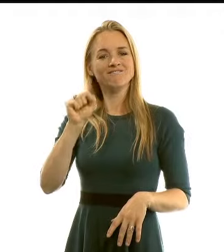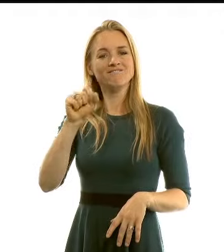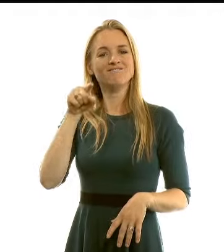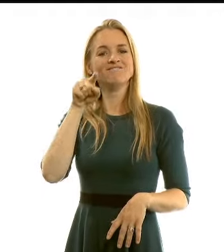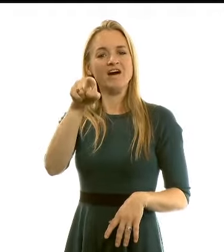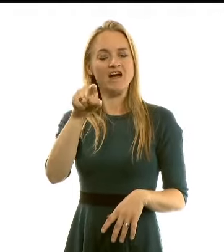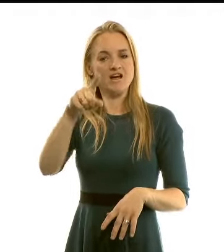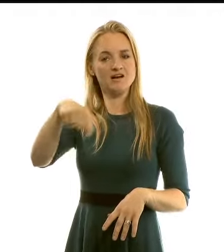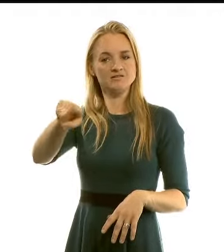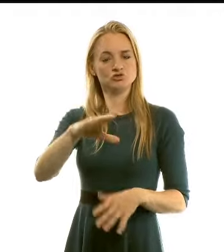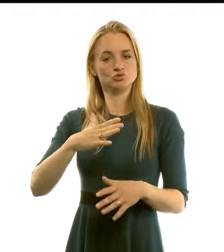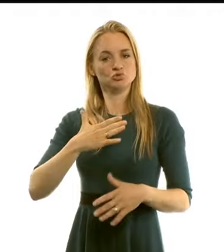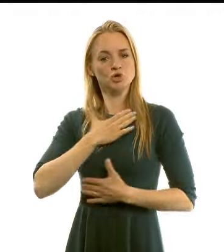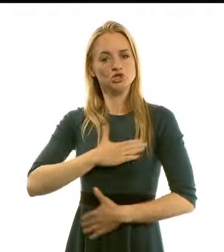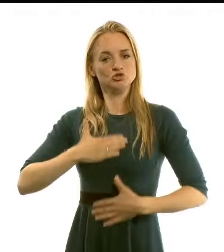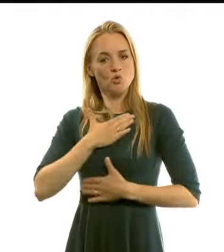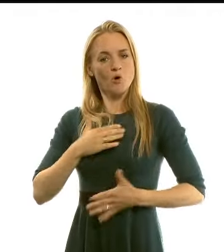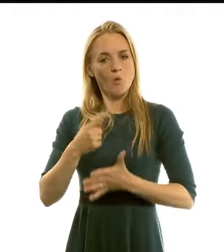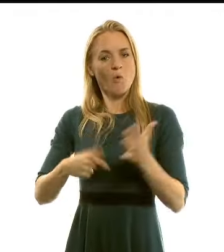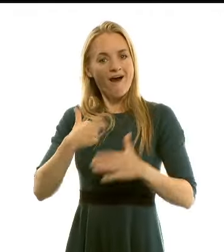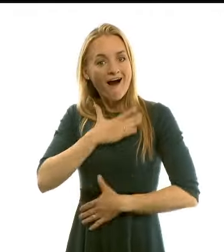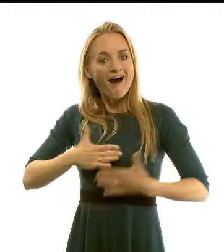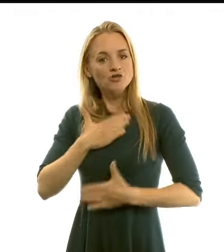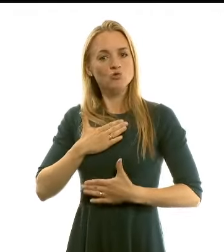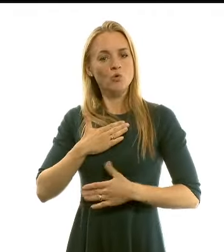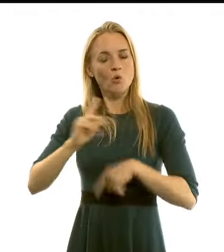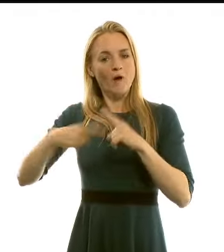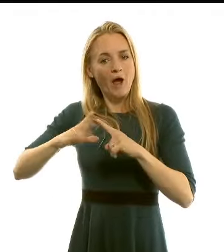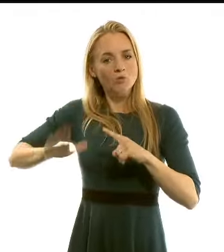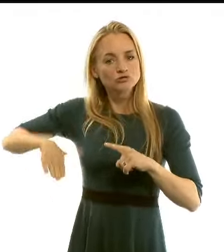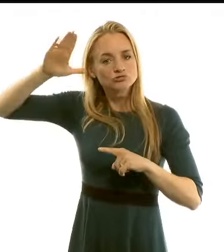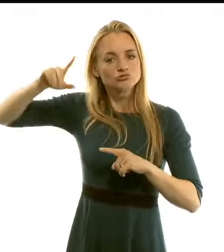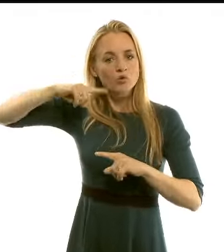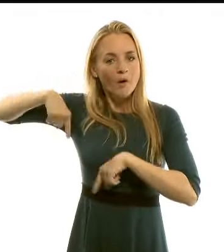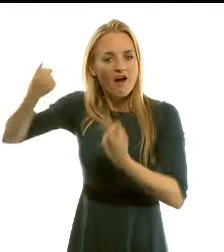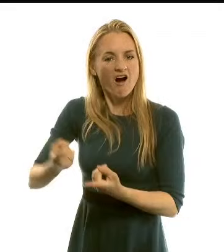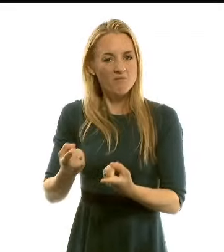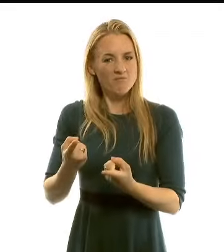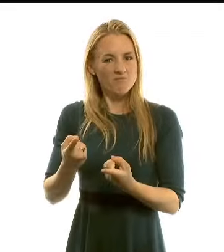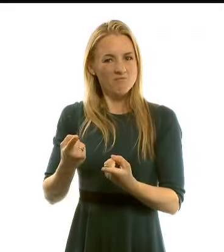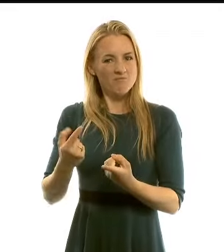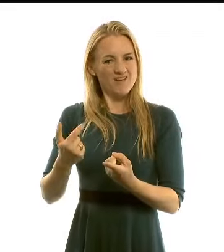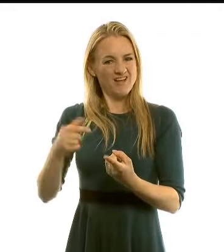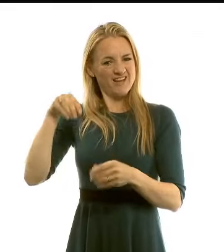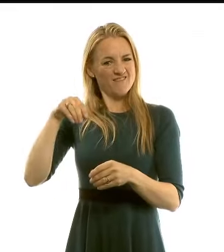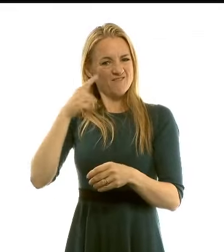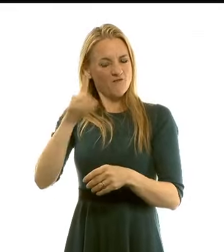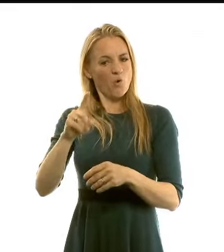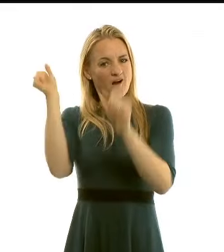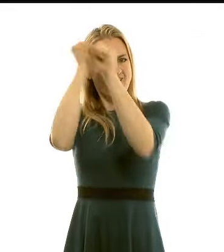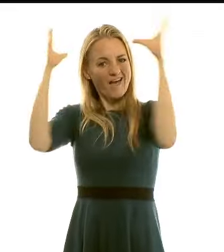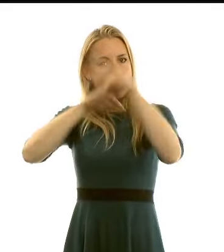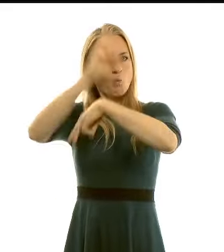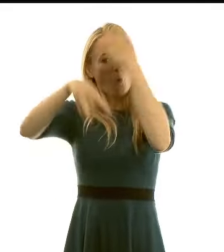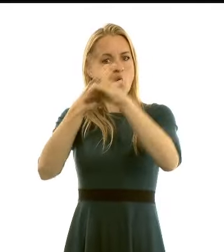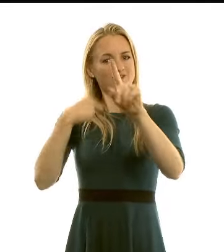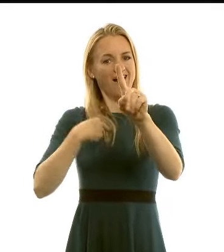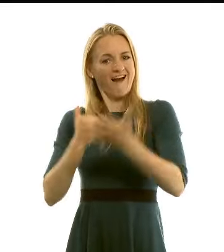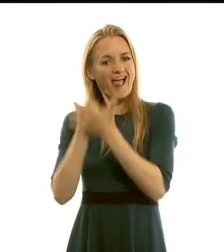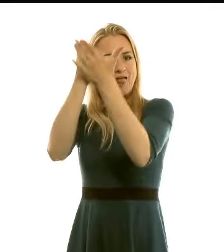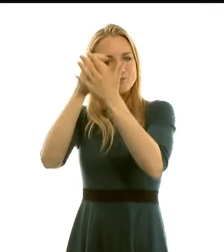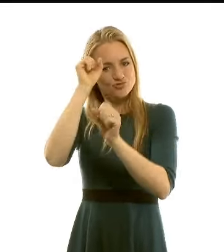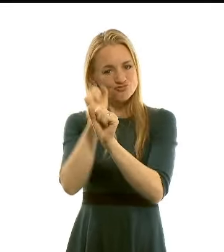I enjoyed growing up in a world that I was a part of creating is beyond anything I could have imagined. And Jon, can I just